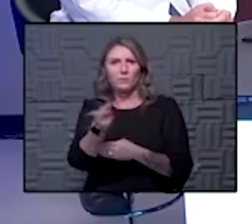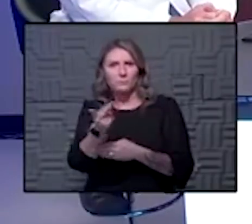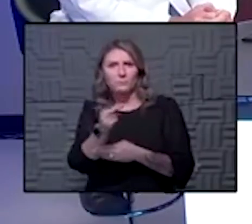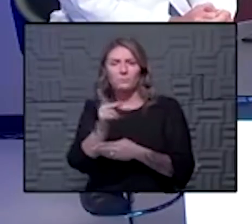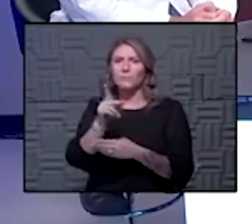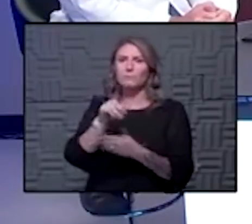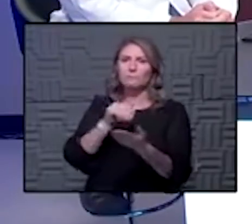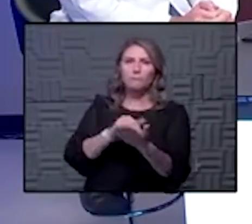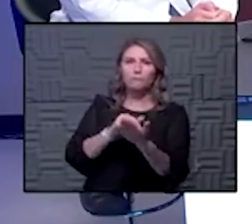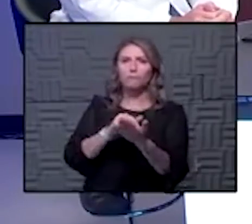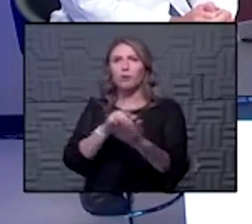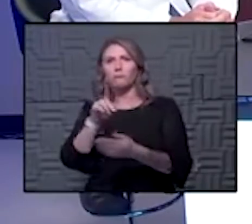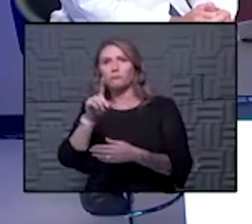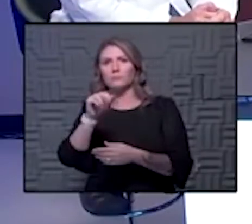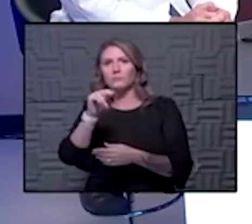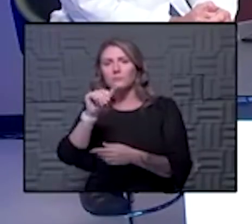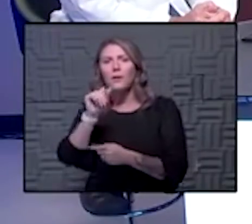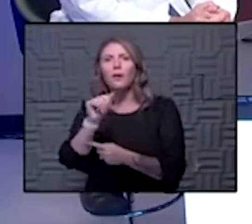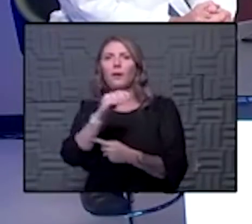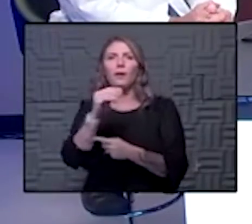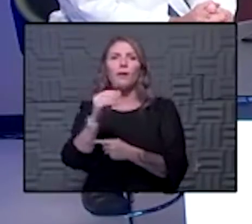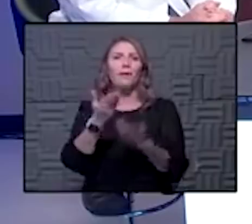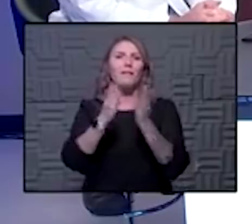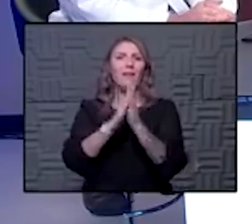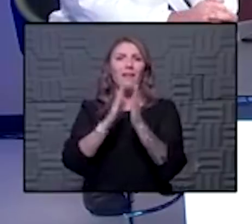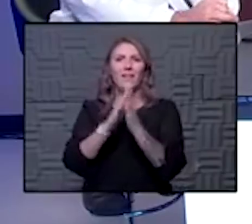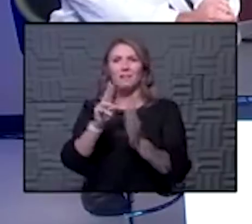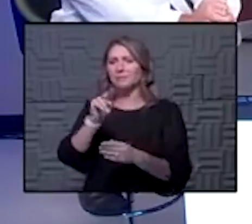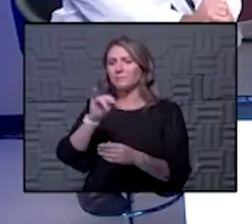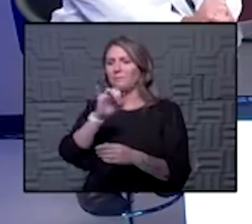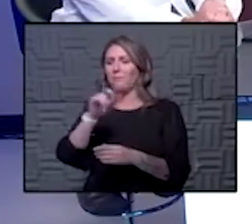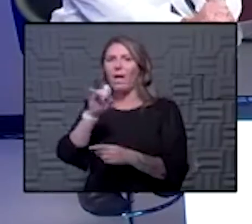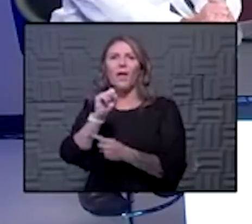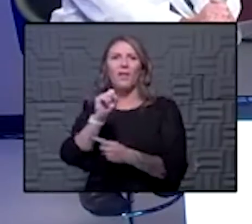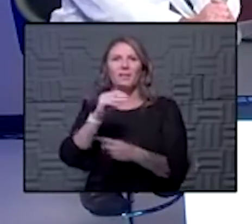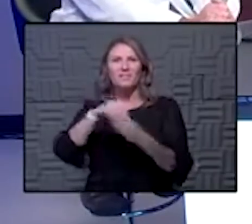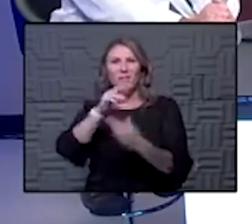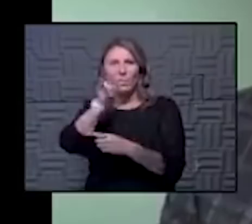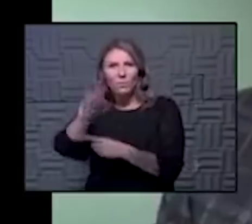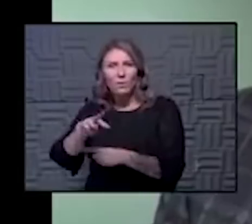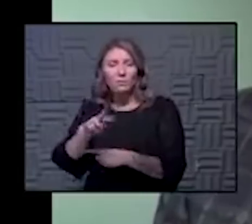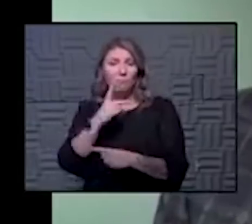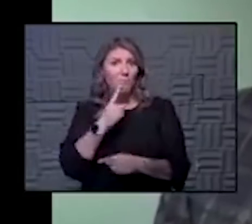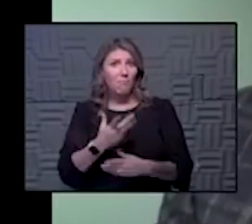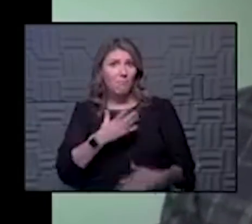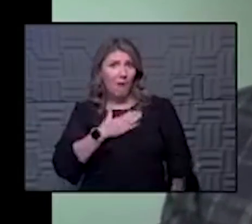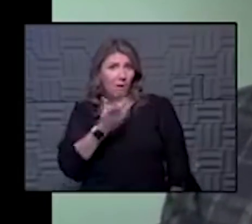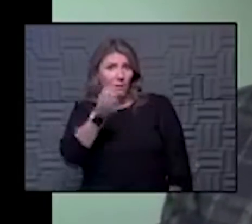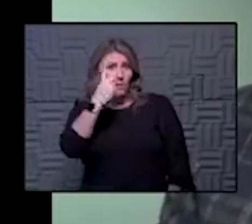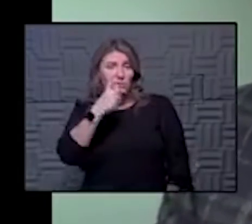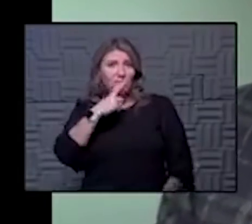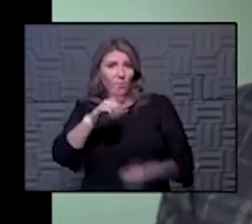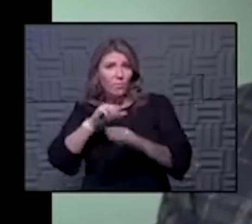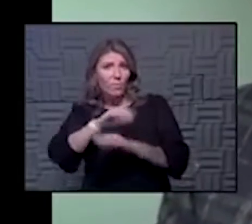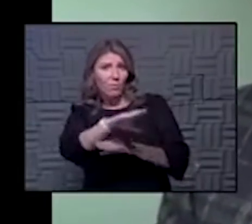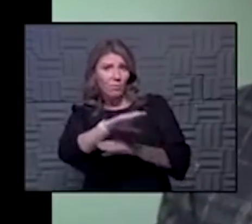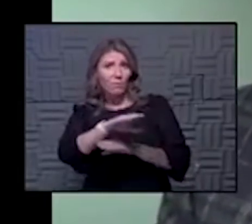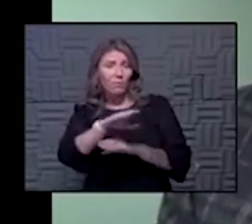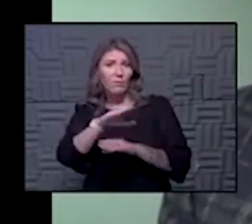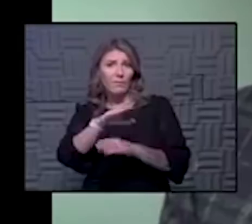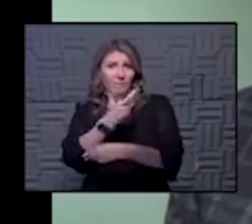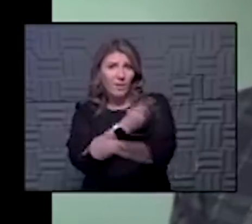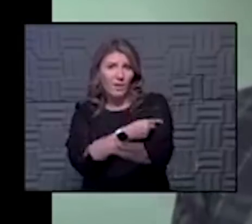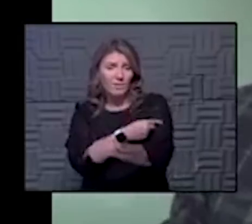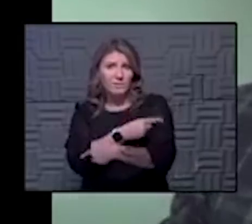and then we'll ask Garold how that's going to go in Wichita. My understanding is that we'll get these doses shipped to us, and then it's up to us